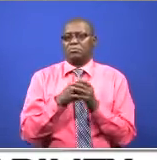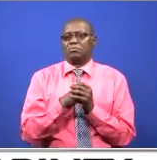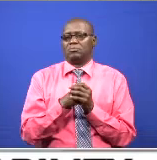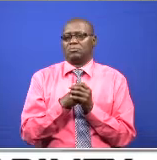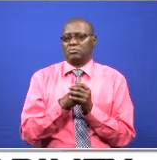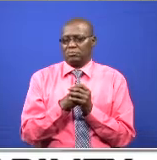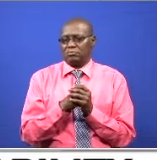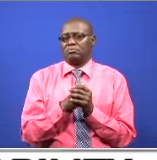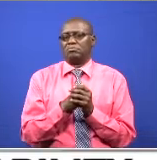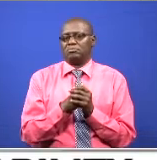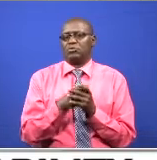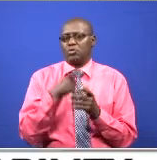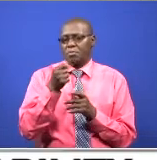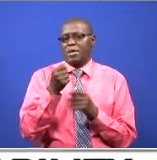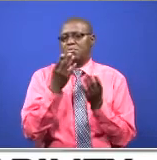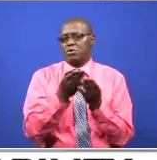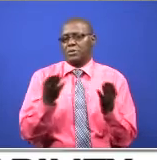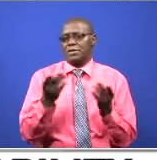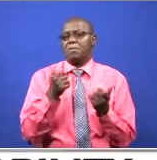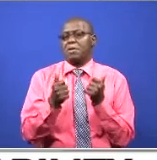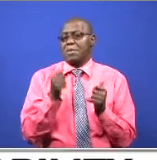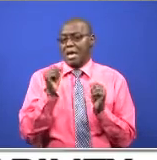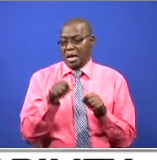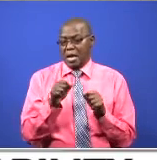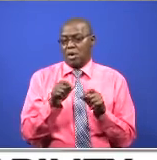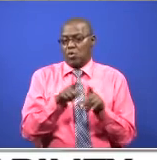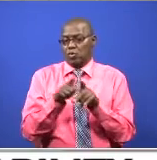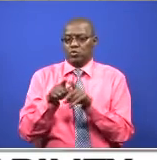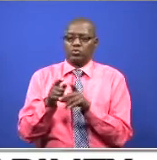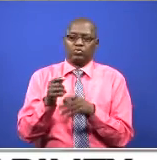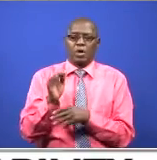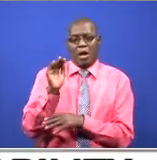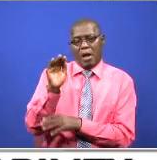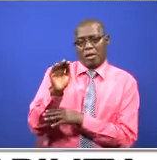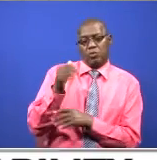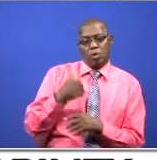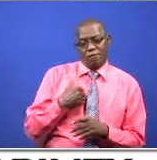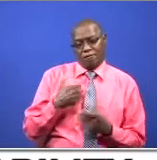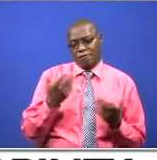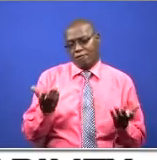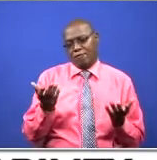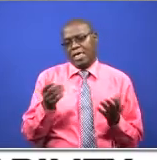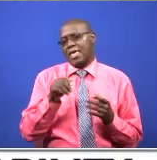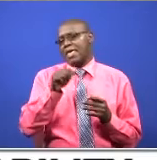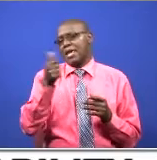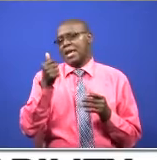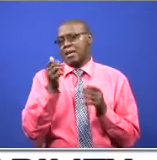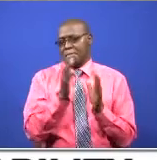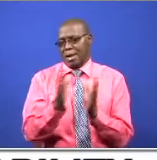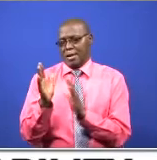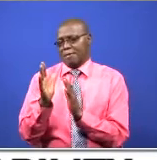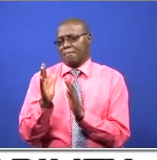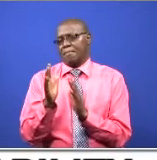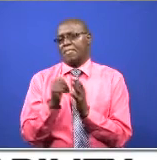investing in property. So maybe we can also look at, do you have any strategies in place to ensure you're able to kind of maneuver, for example,